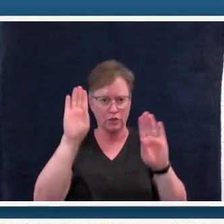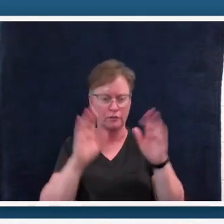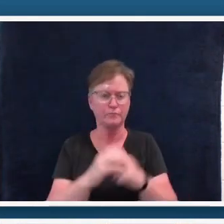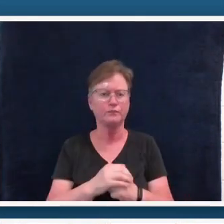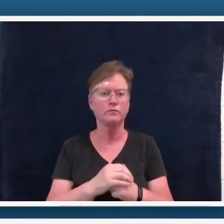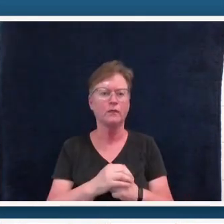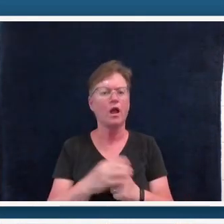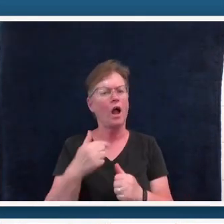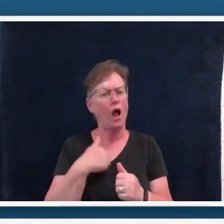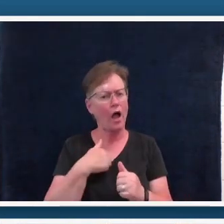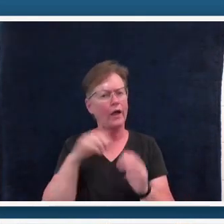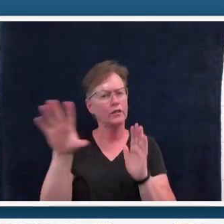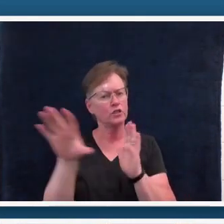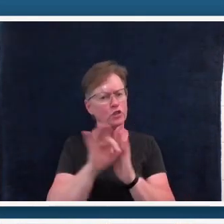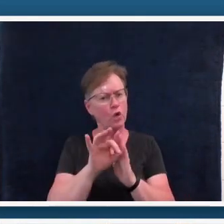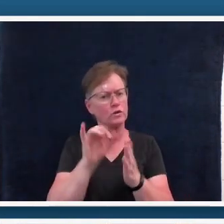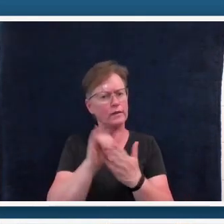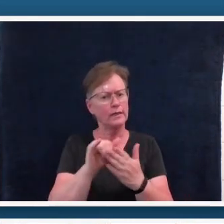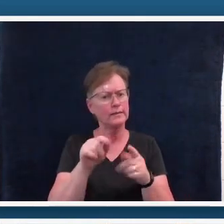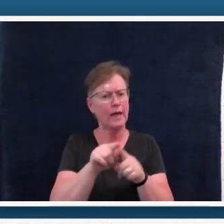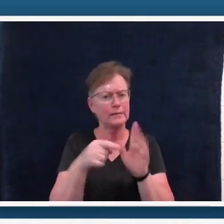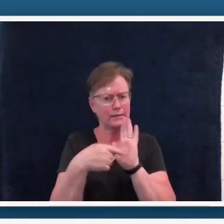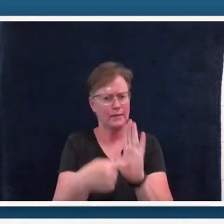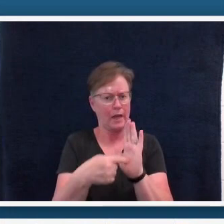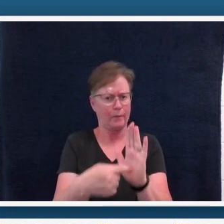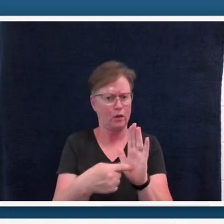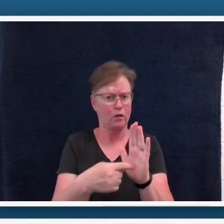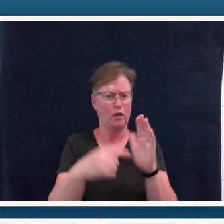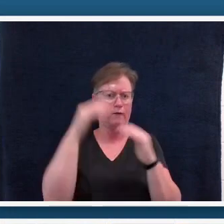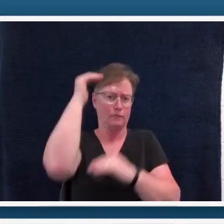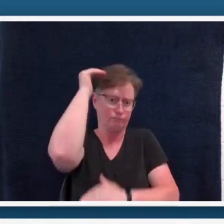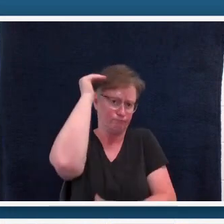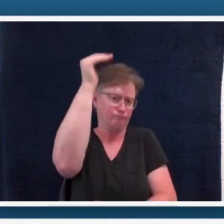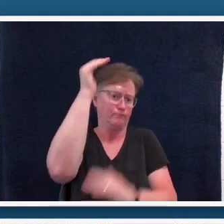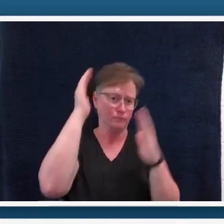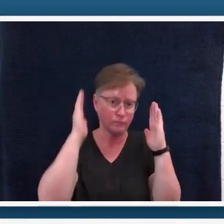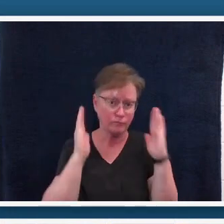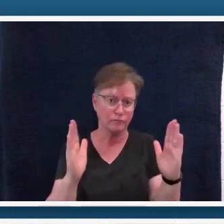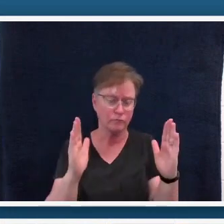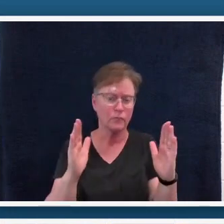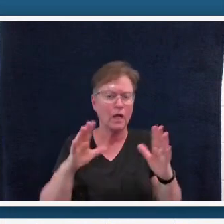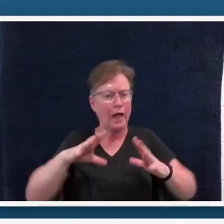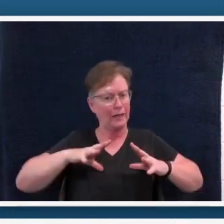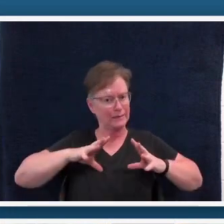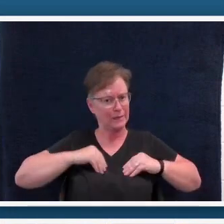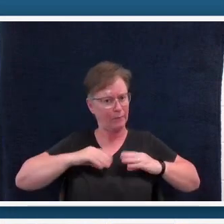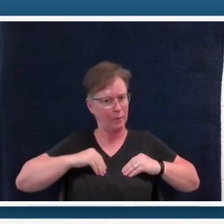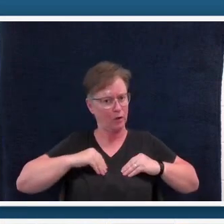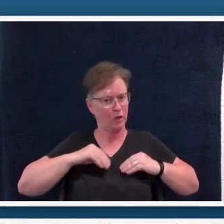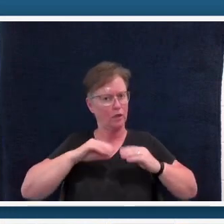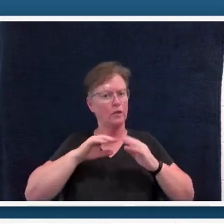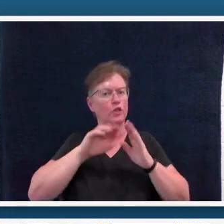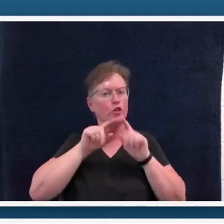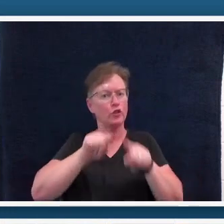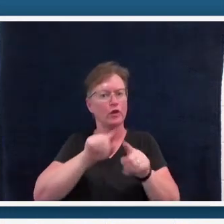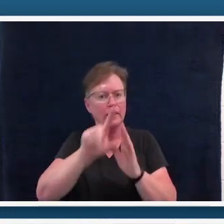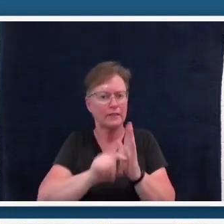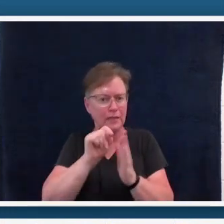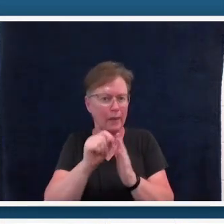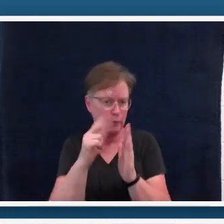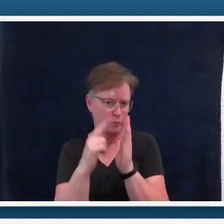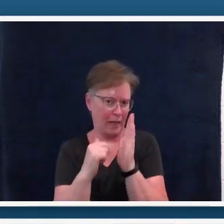an example of a mural that was acceptable at the time when it was painted, but that many find troubling in a